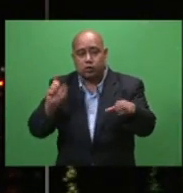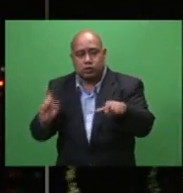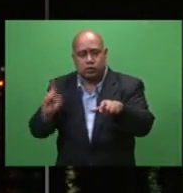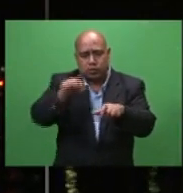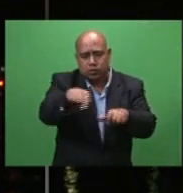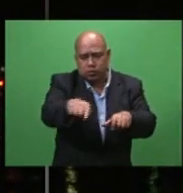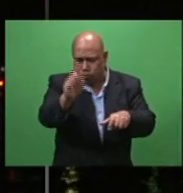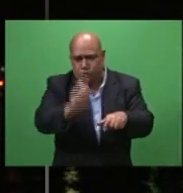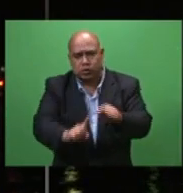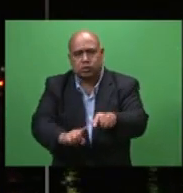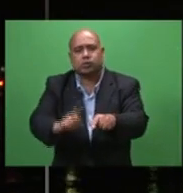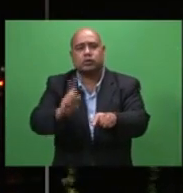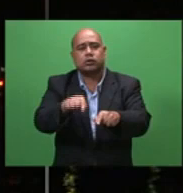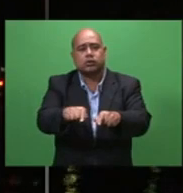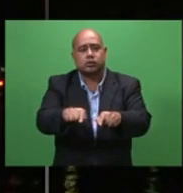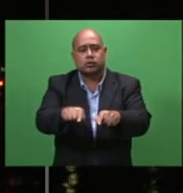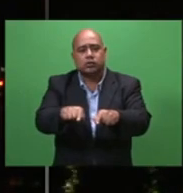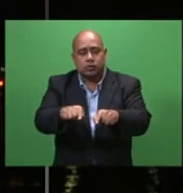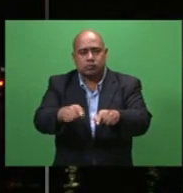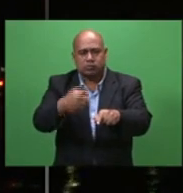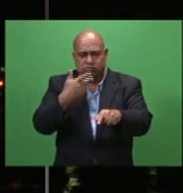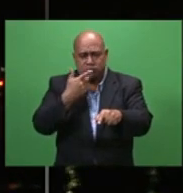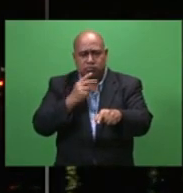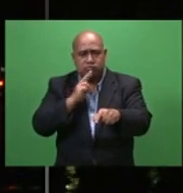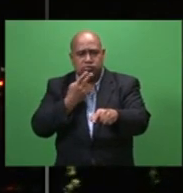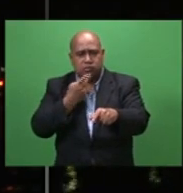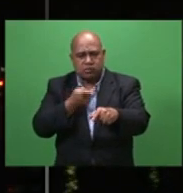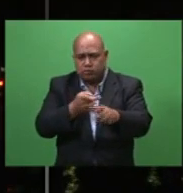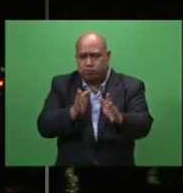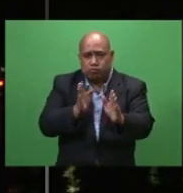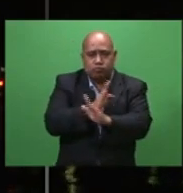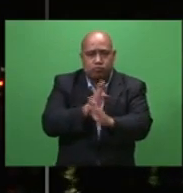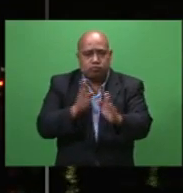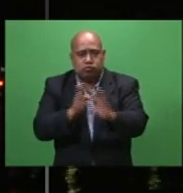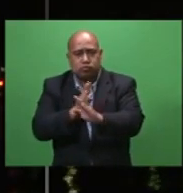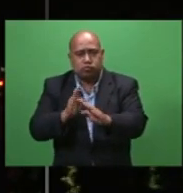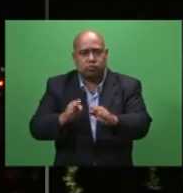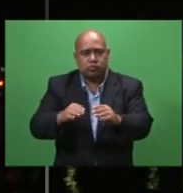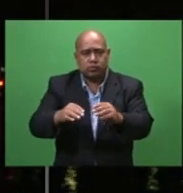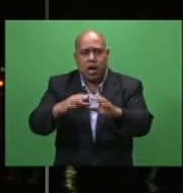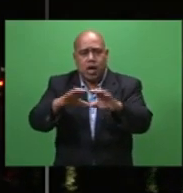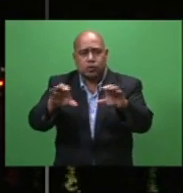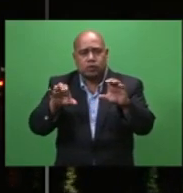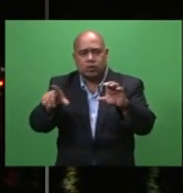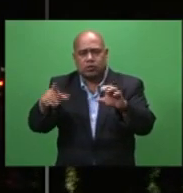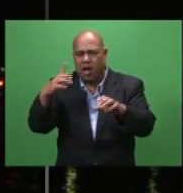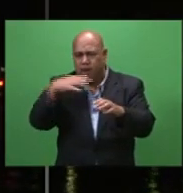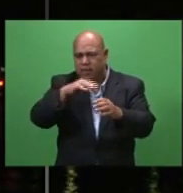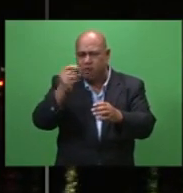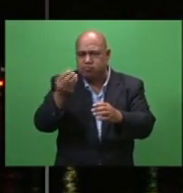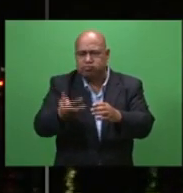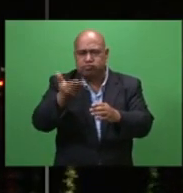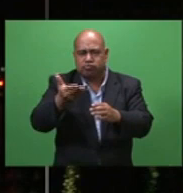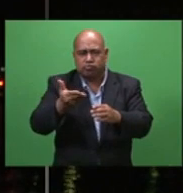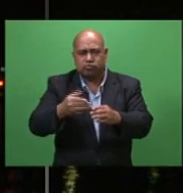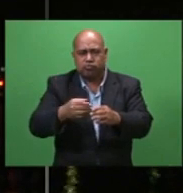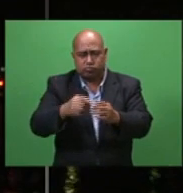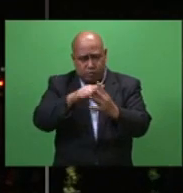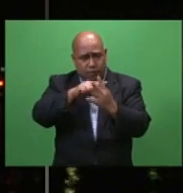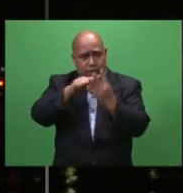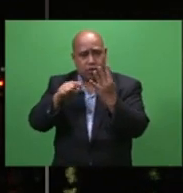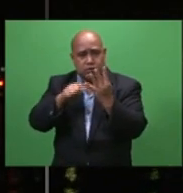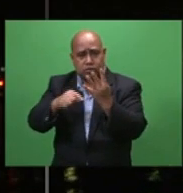defrauded the Town Council over $400,000. The 8 people charged appeared in 4 separate cases, and it's alleged that their